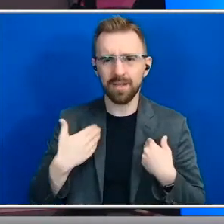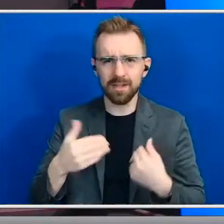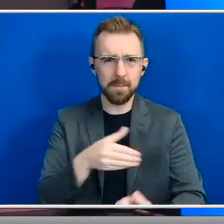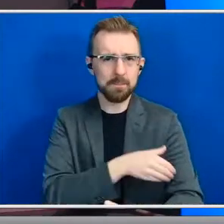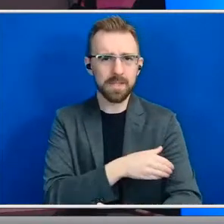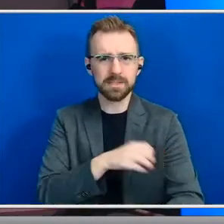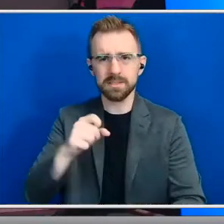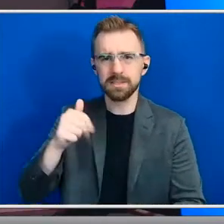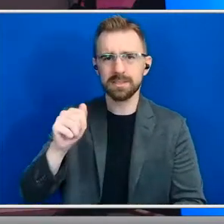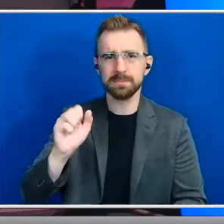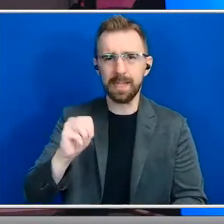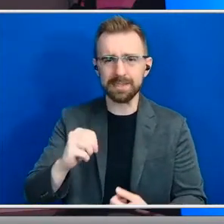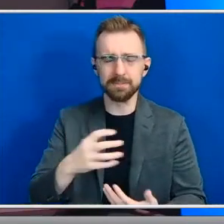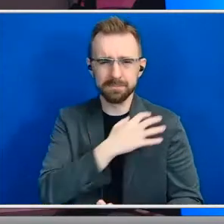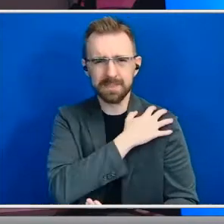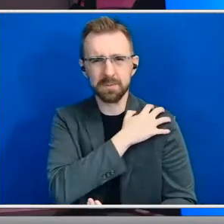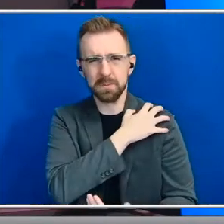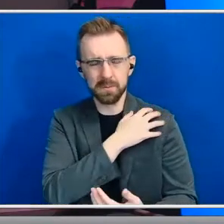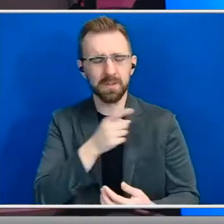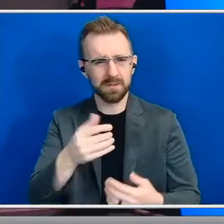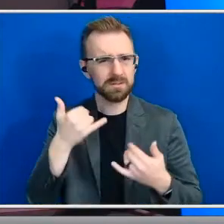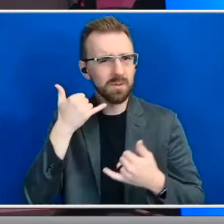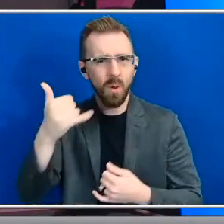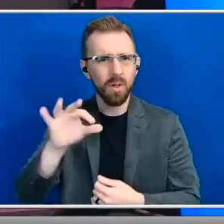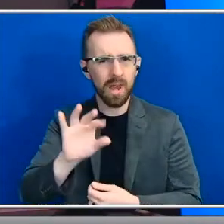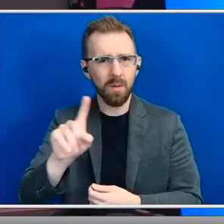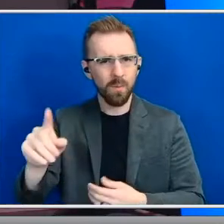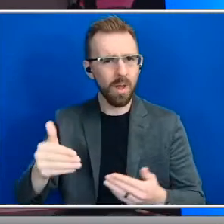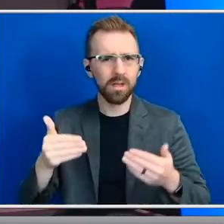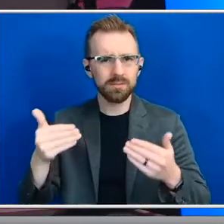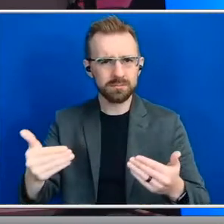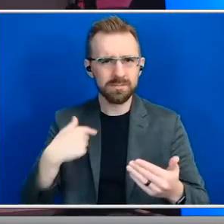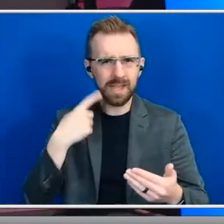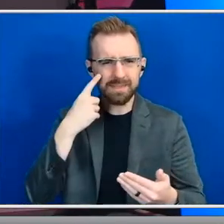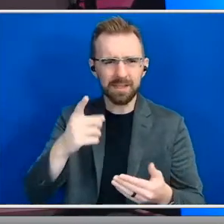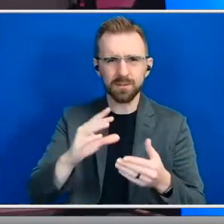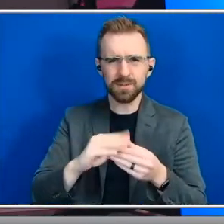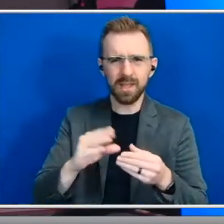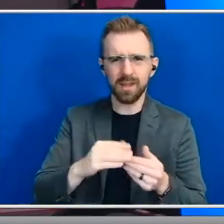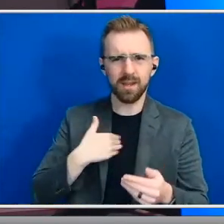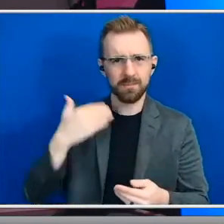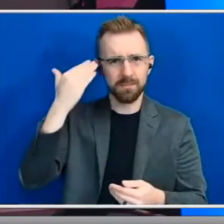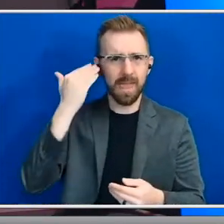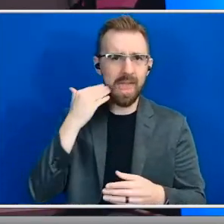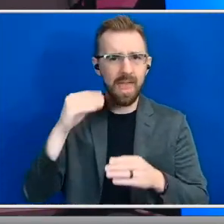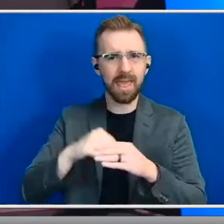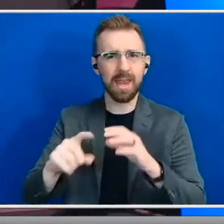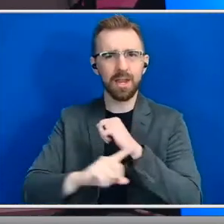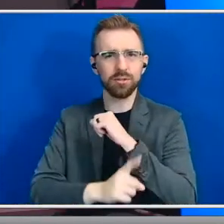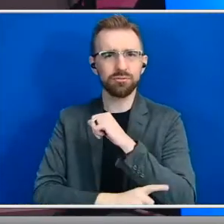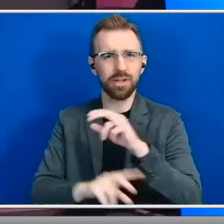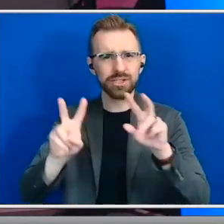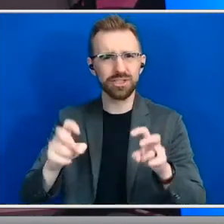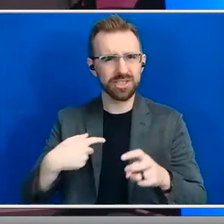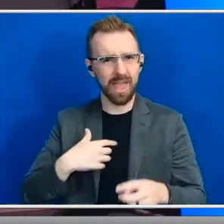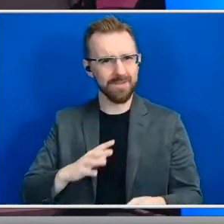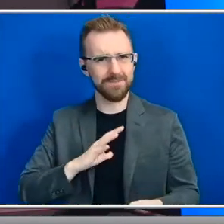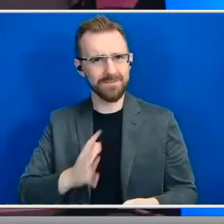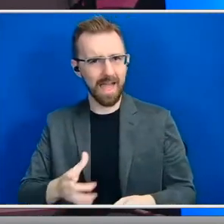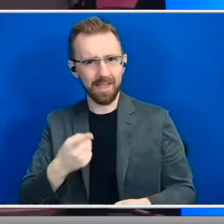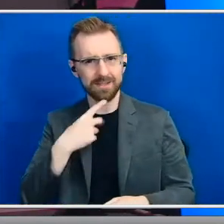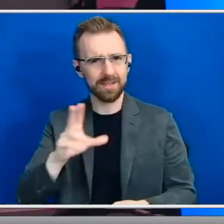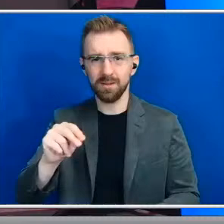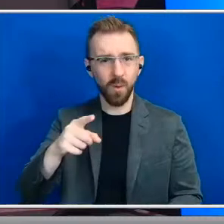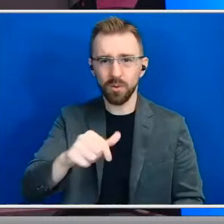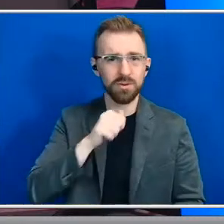You went ahead and called 911 though. I think you said, my head was in a trash can and I was saying, I'm fine. And you said, no, you're not. Yep. What